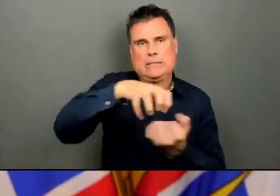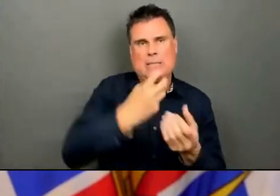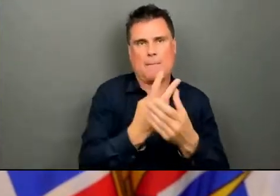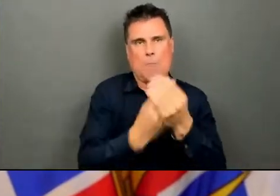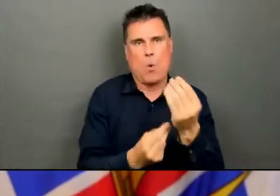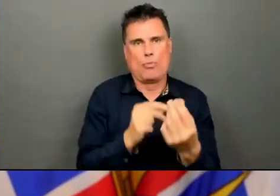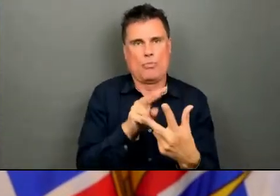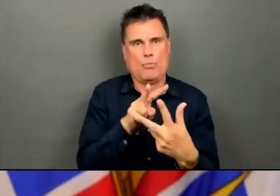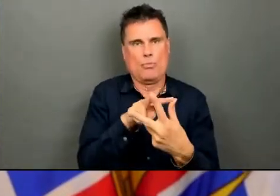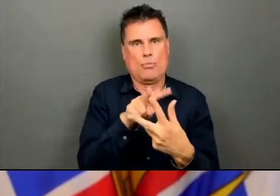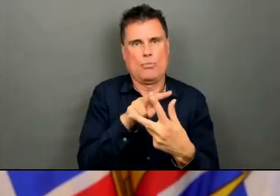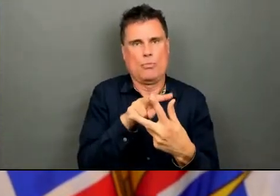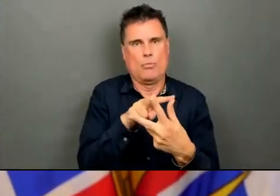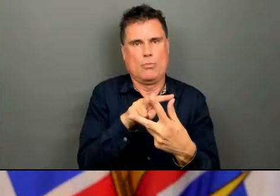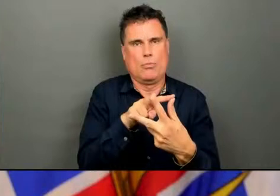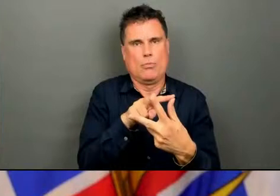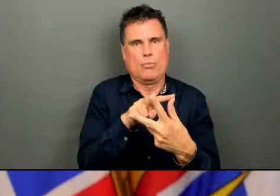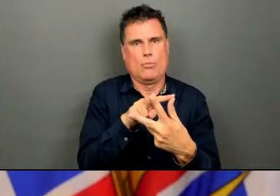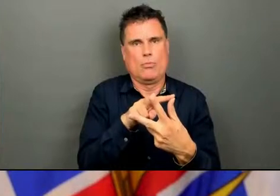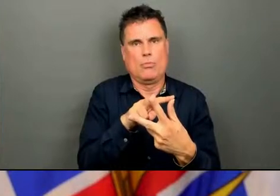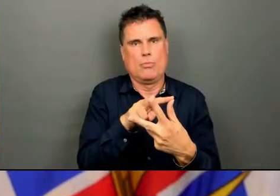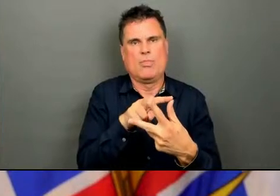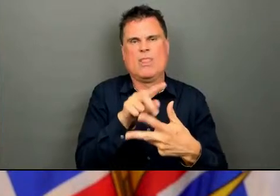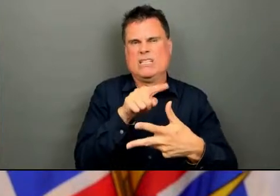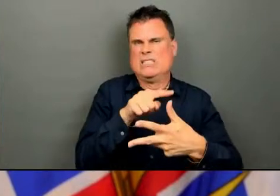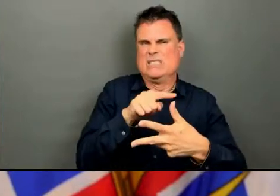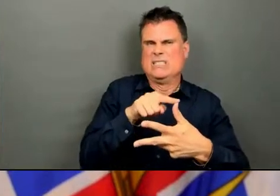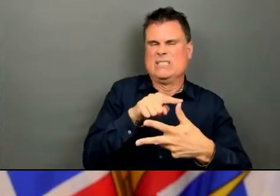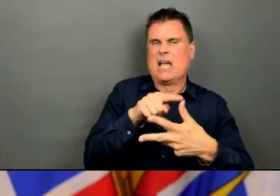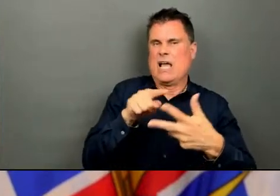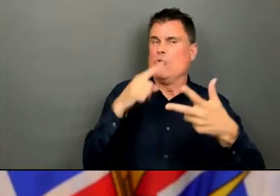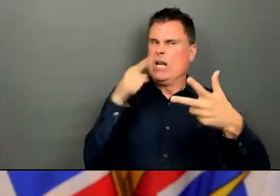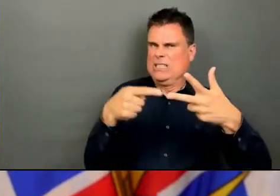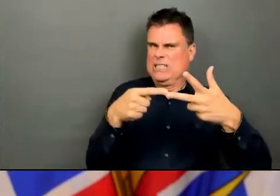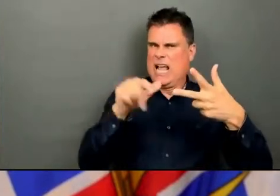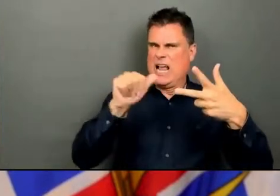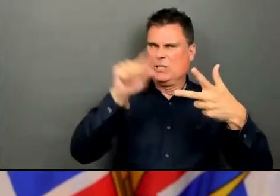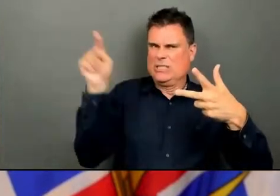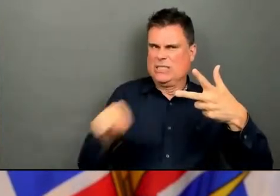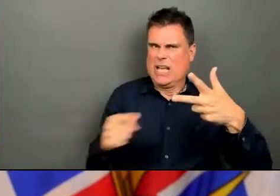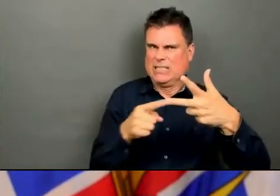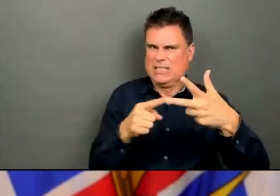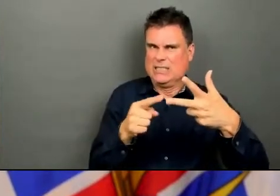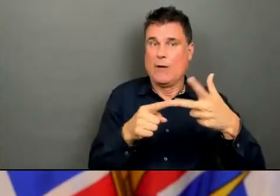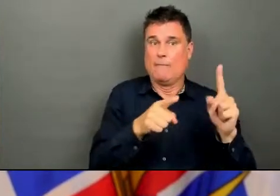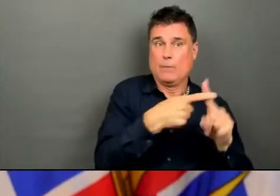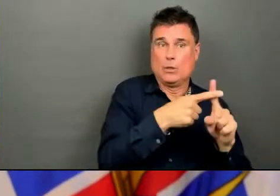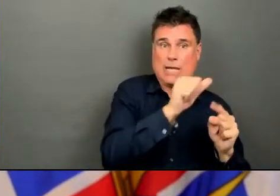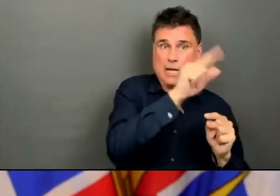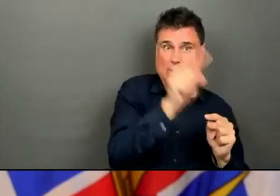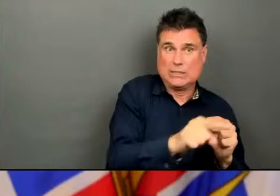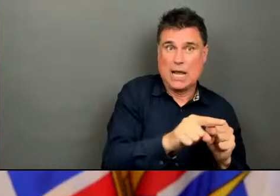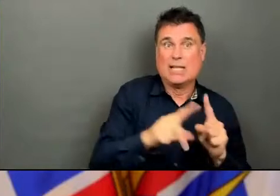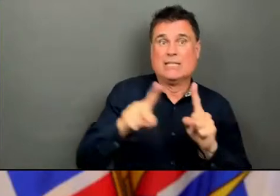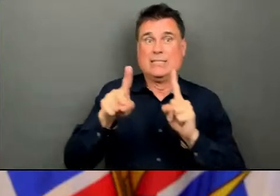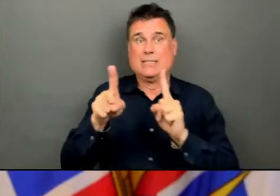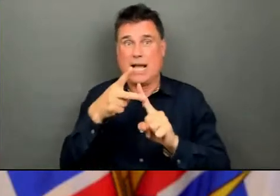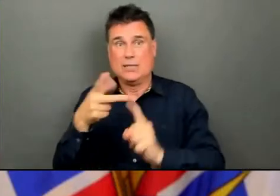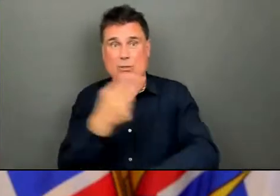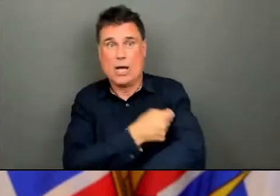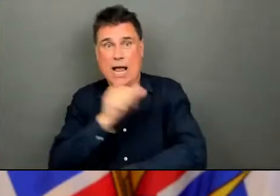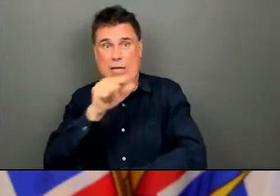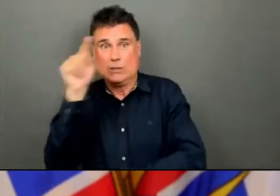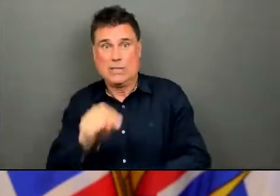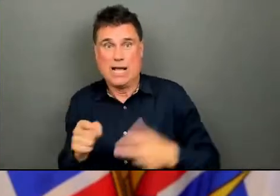So this is particularly around the AstraZeneca vaccine and a second dose for AstraZeneca vaccine. I've reviewed